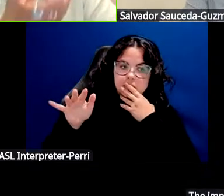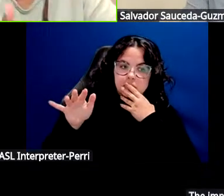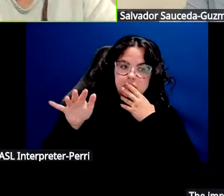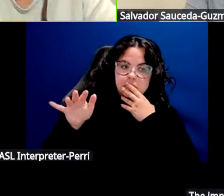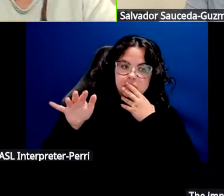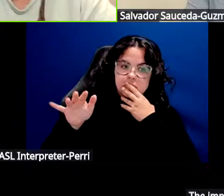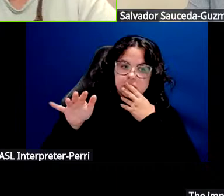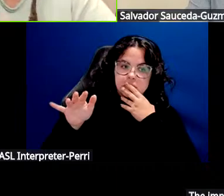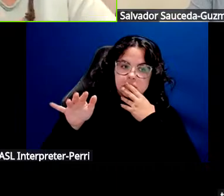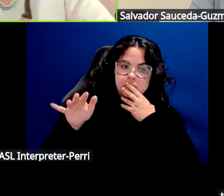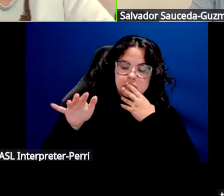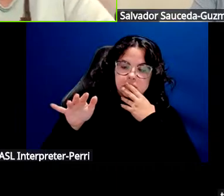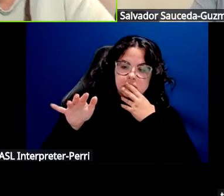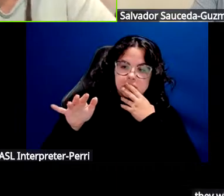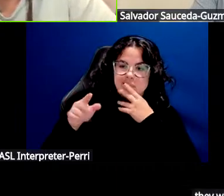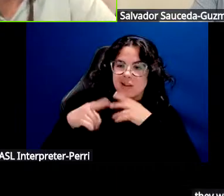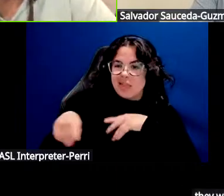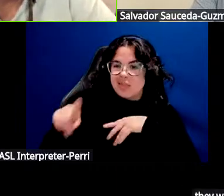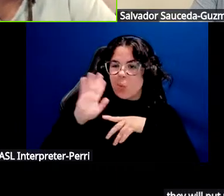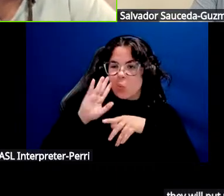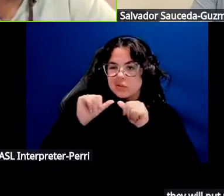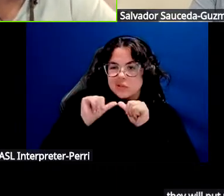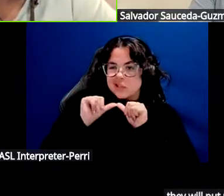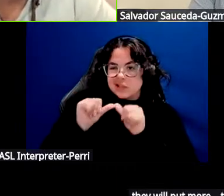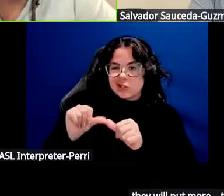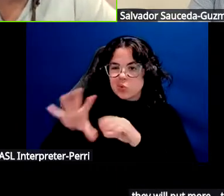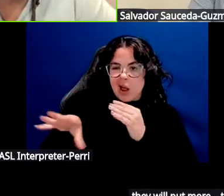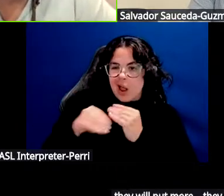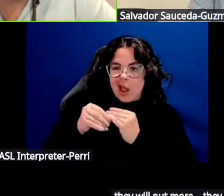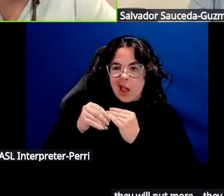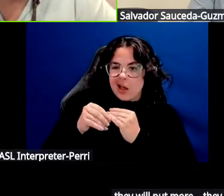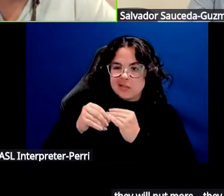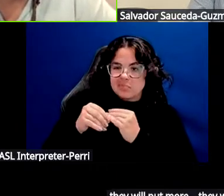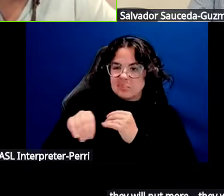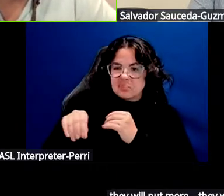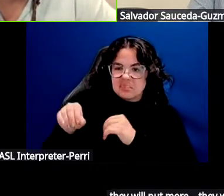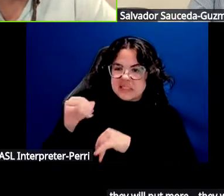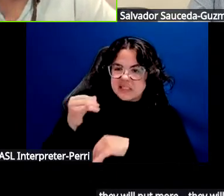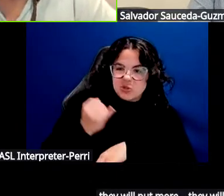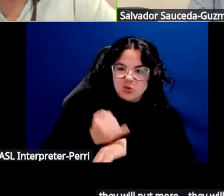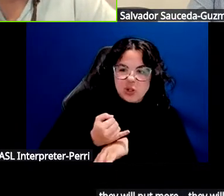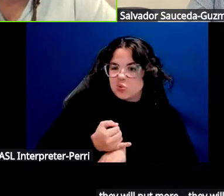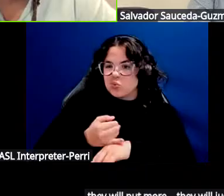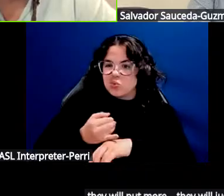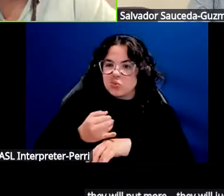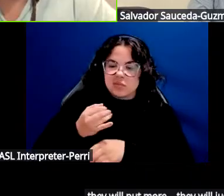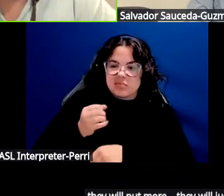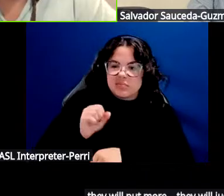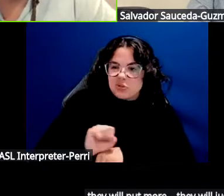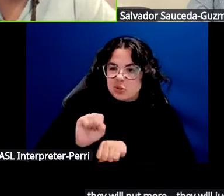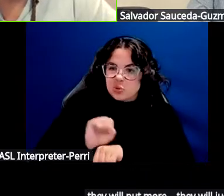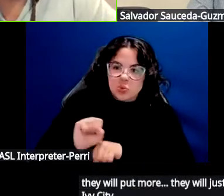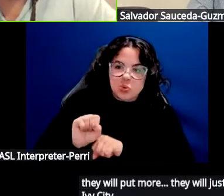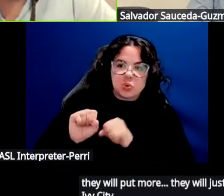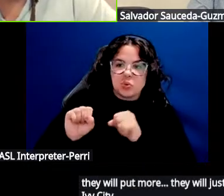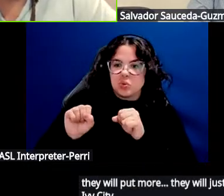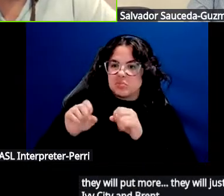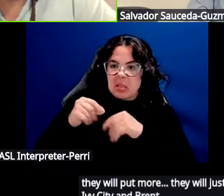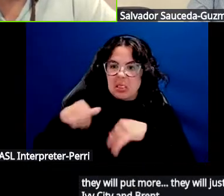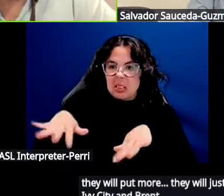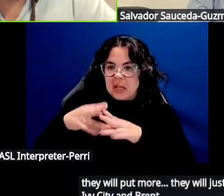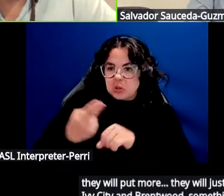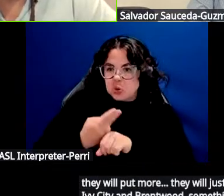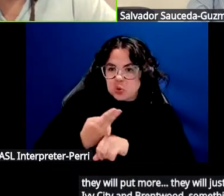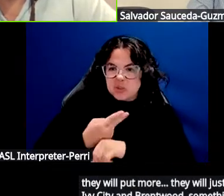they will just continue to put industrial land uses in Ivy City and Brentwood, something that